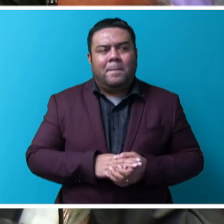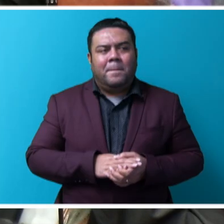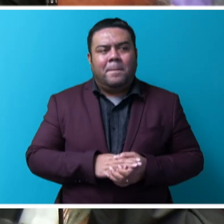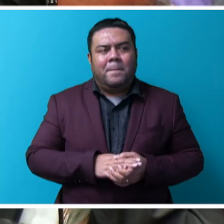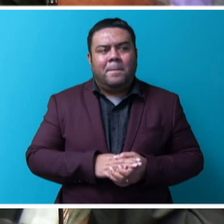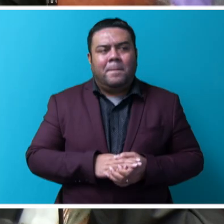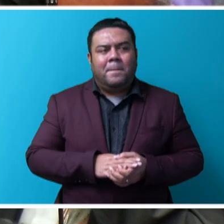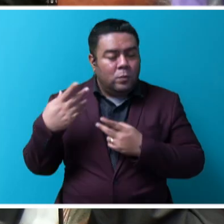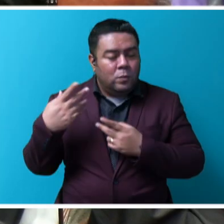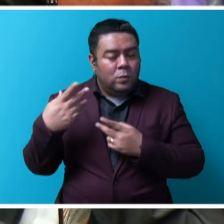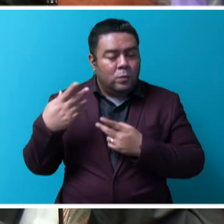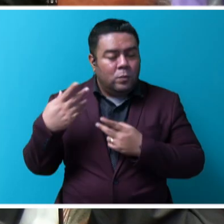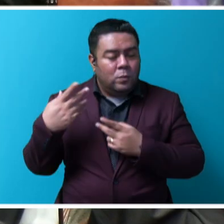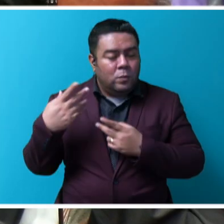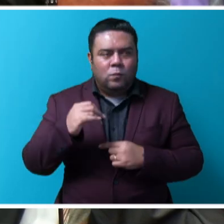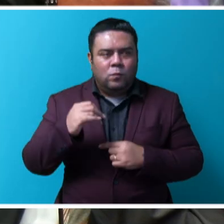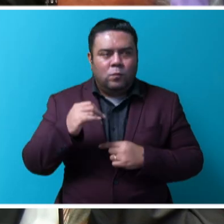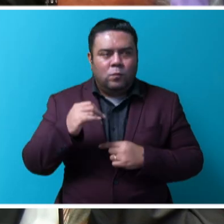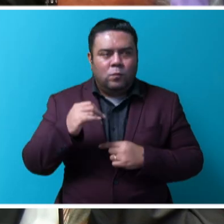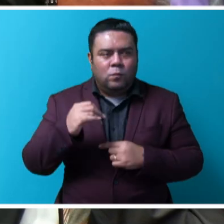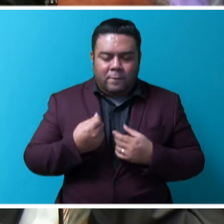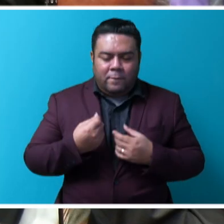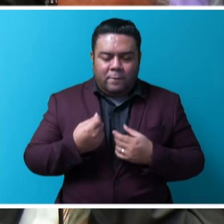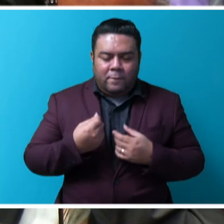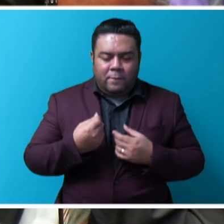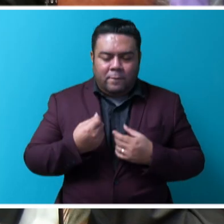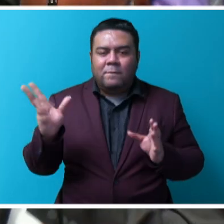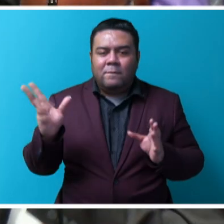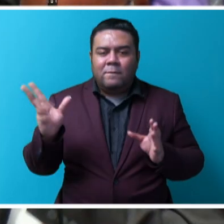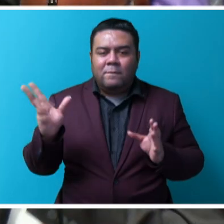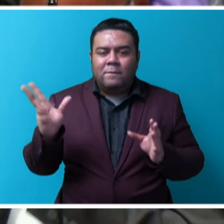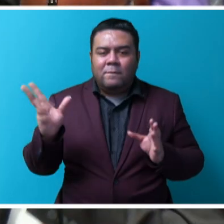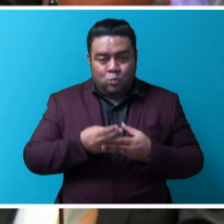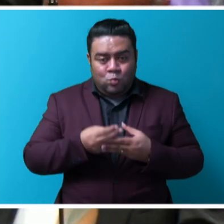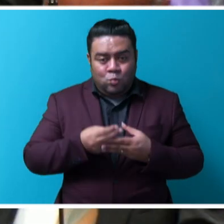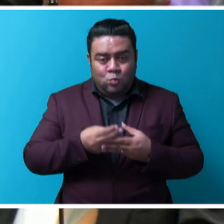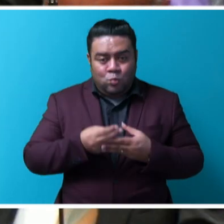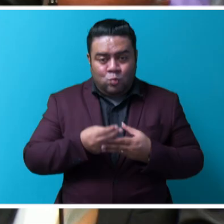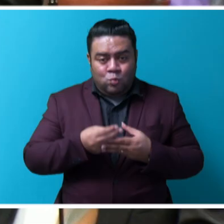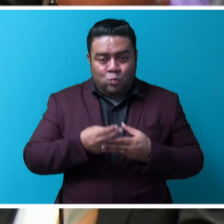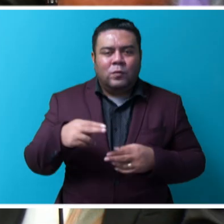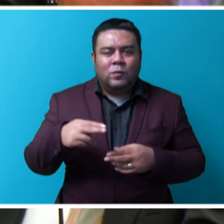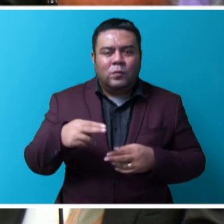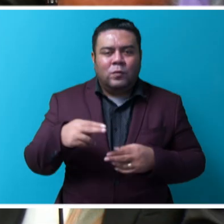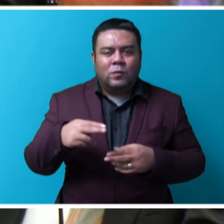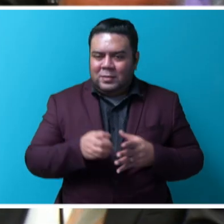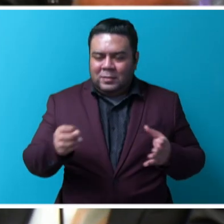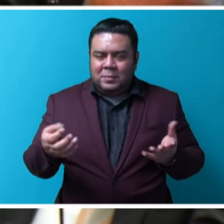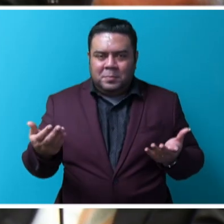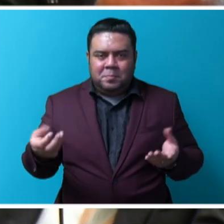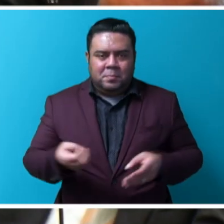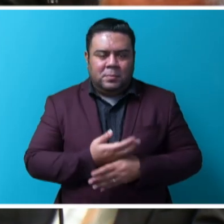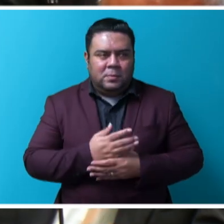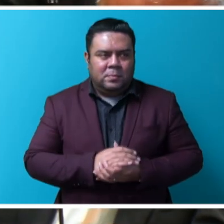is allocated to support the implementation of the Climate Change Act of 2021. This includes development of regulations